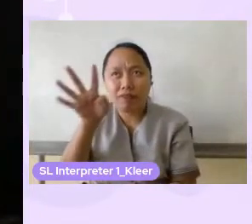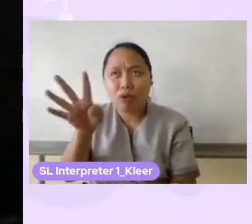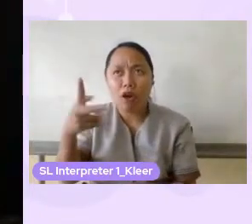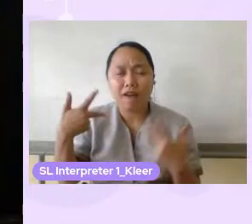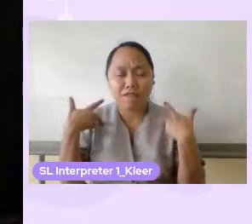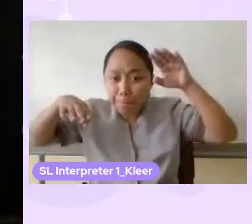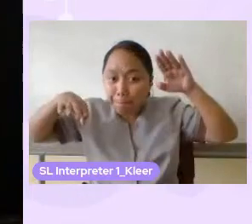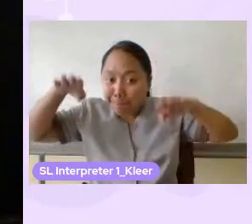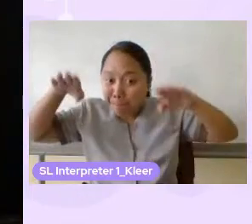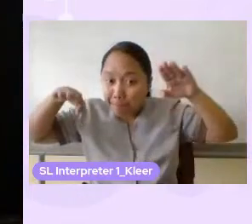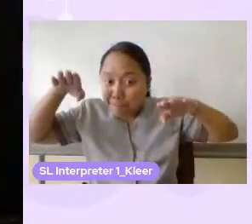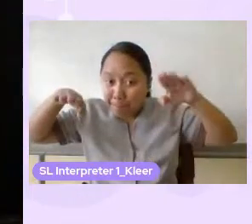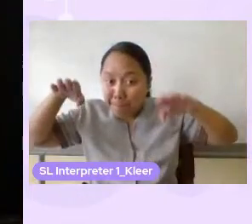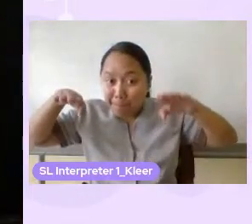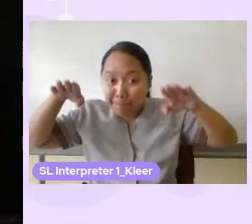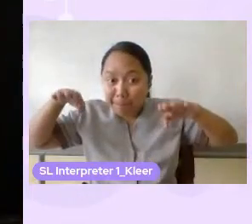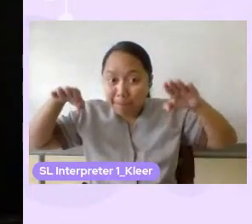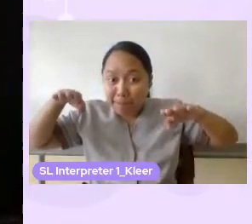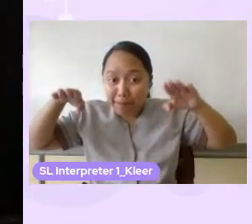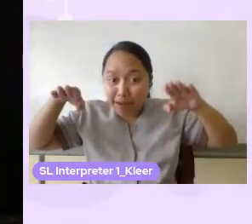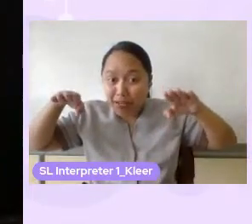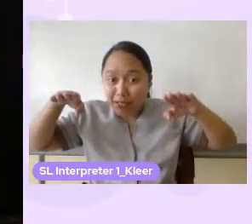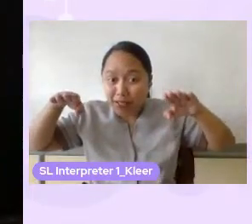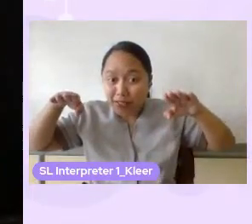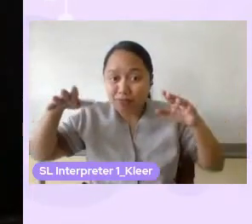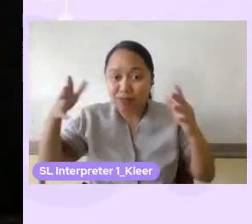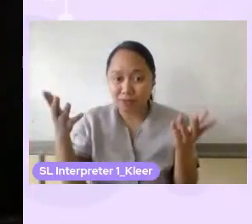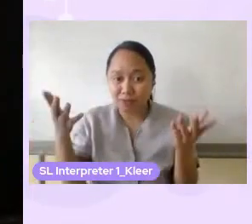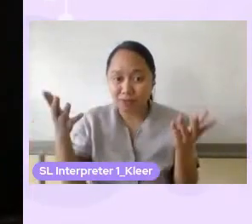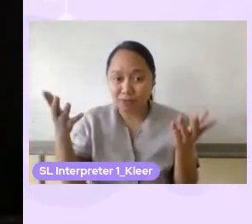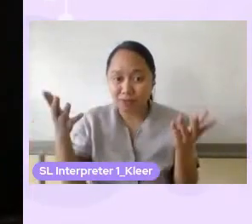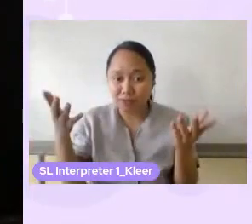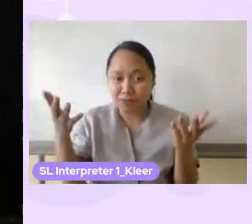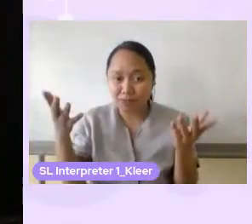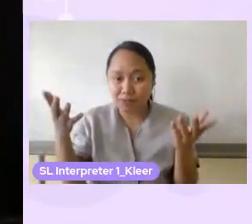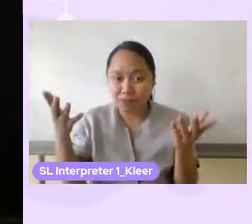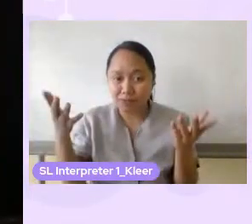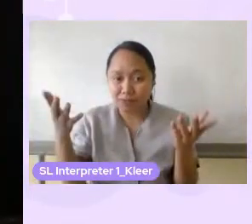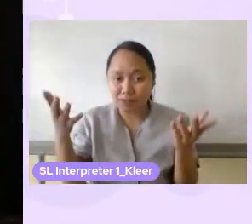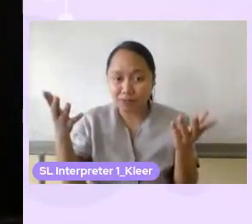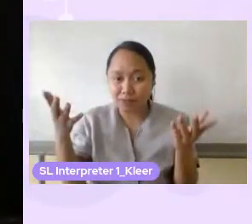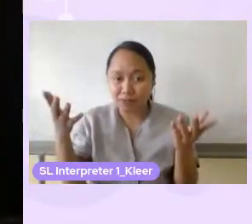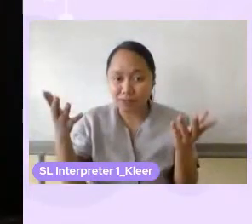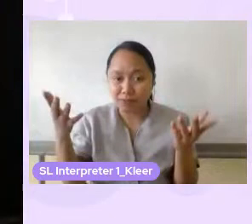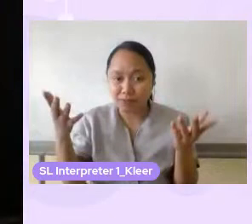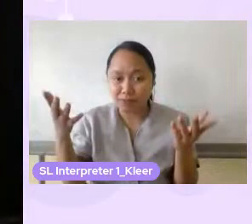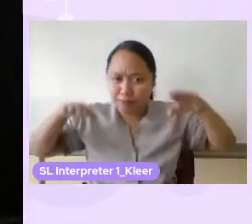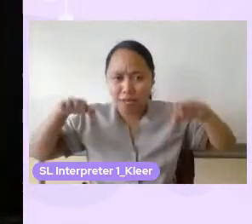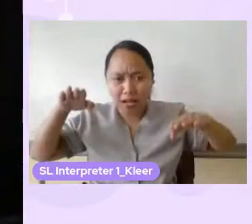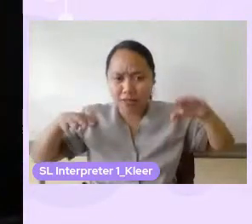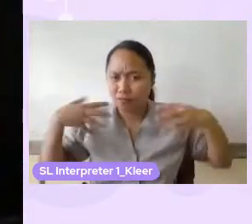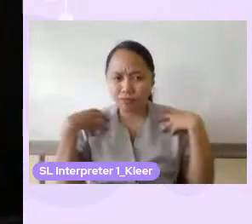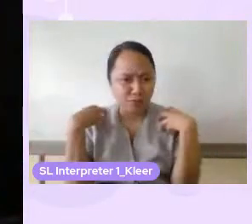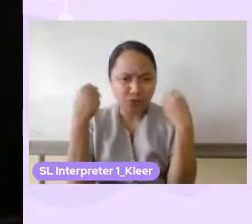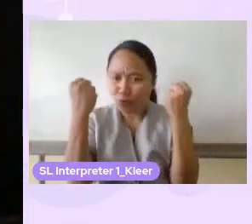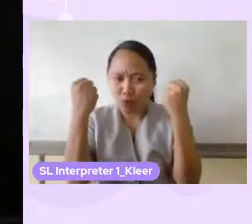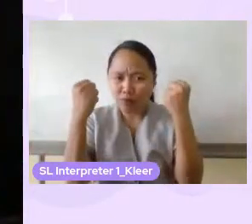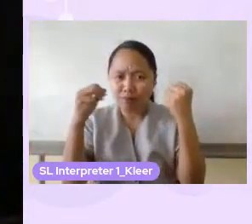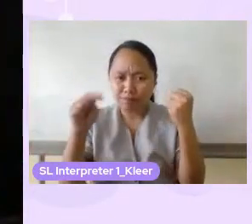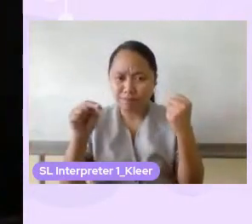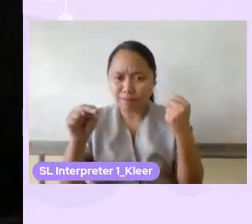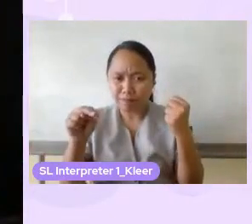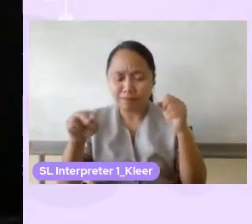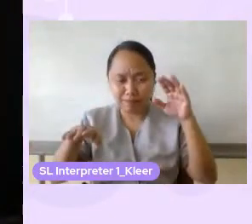secure, sustainable, and inclusive growth para sa babae at lalaki. No? And of course, it's also aligned with the ASEAN Digital Master